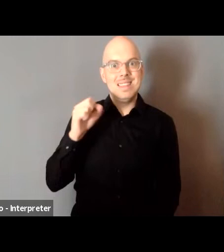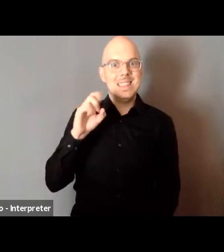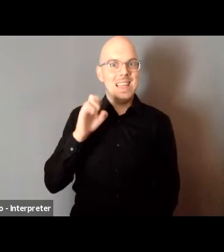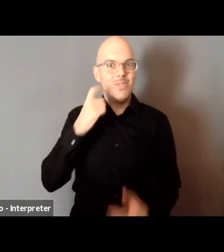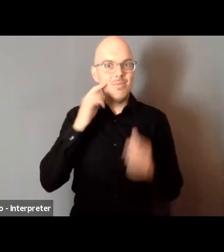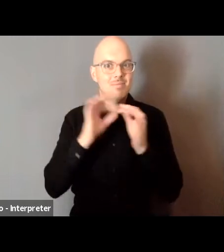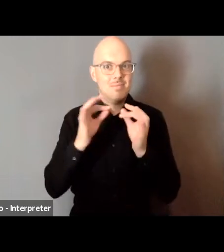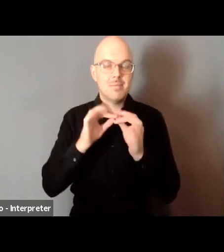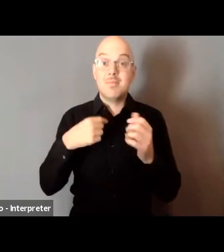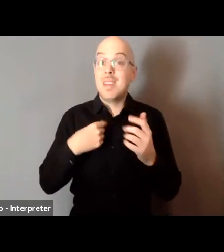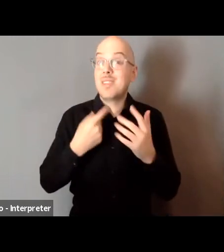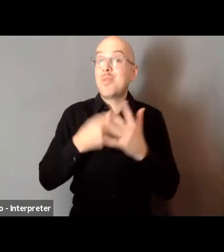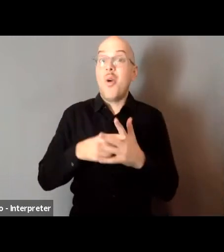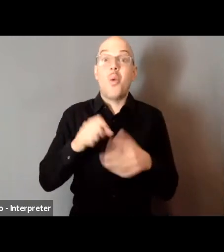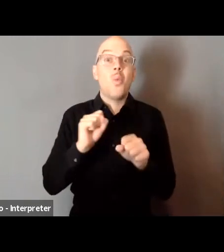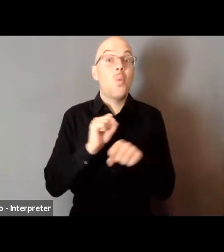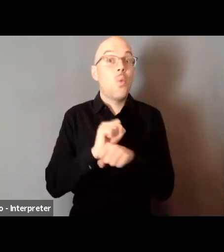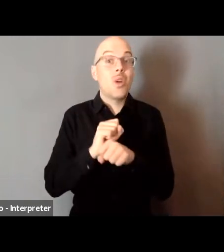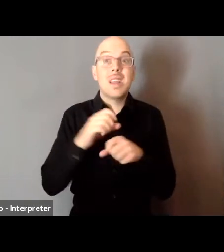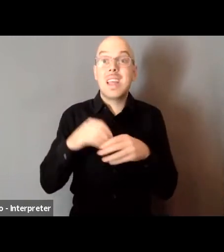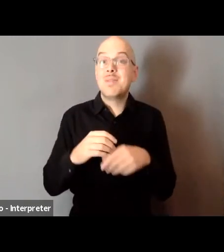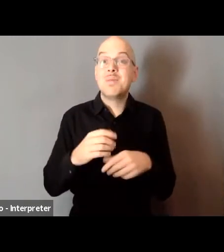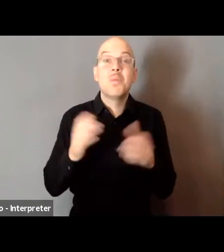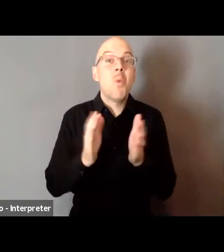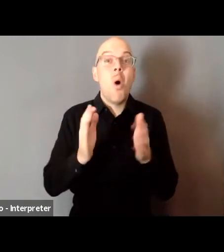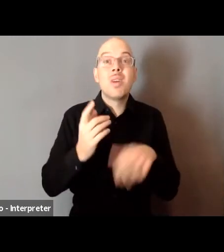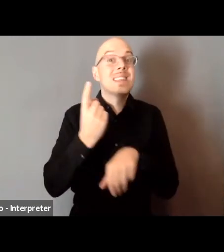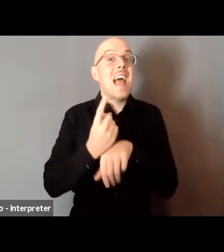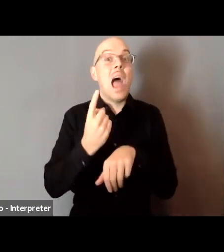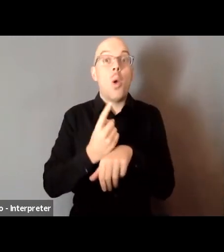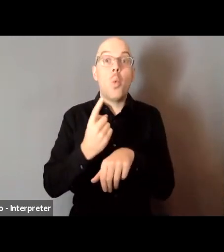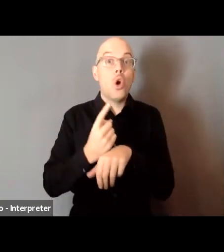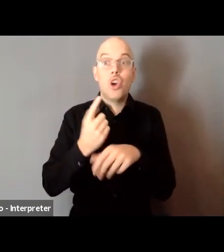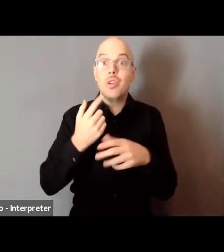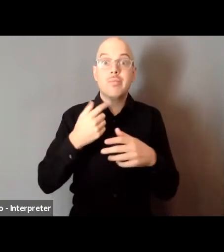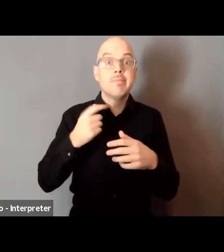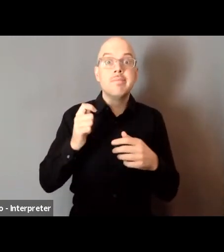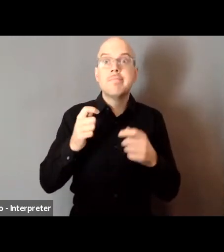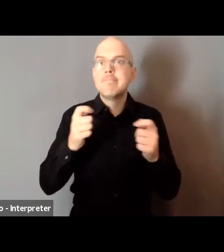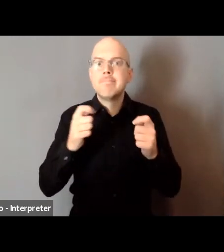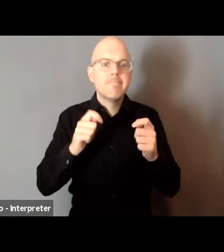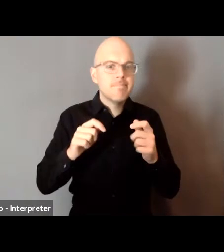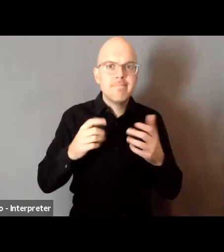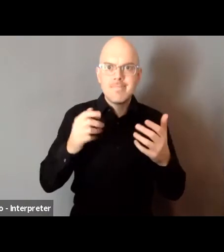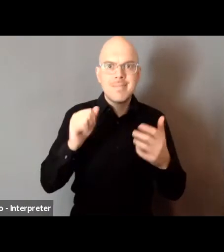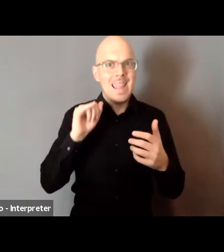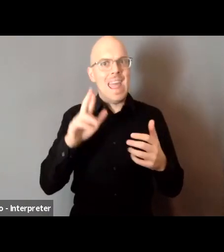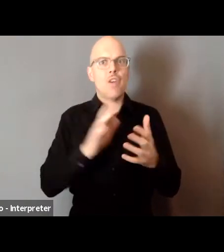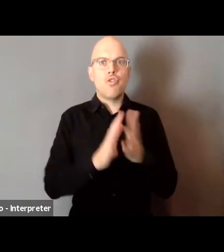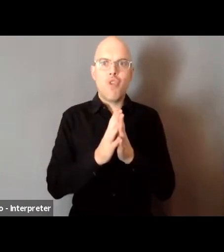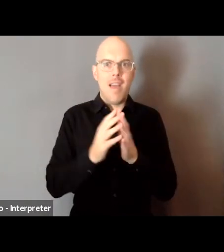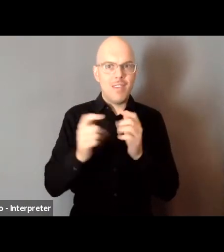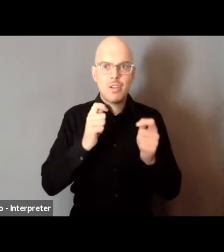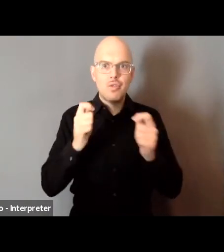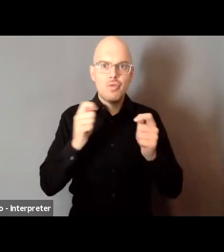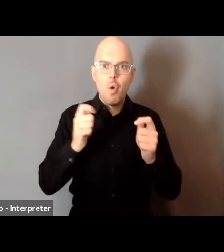a very small tower back in Kansas City a few decades ago as an air traffic controller, and